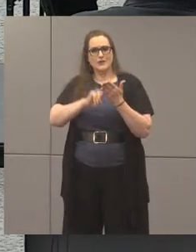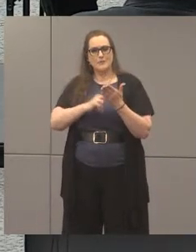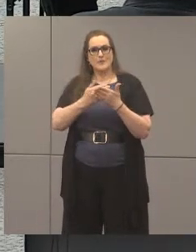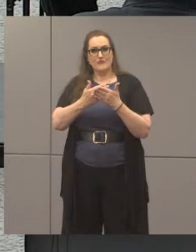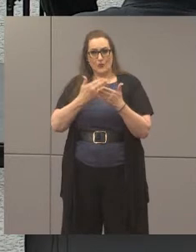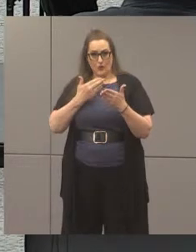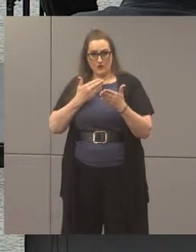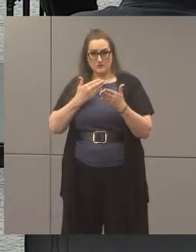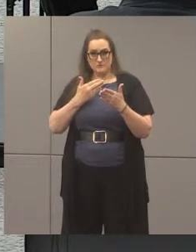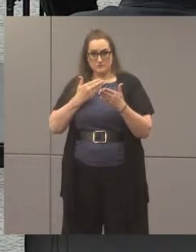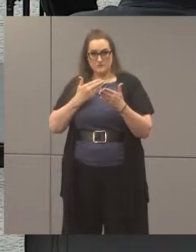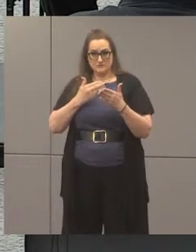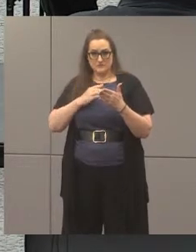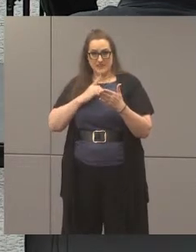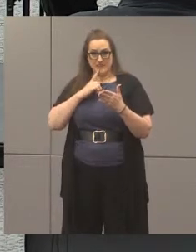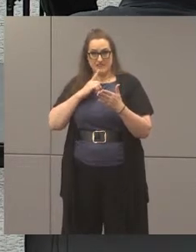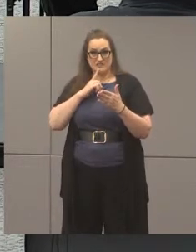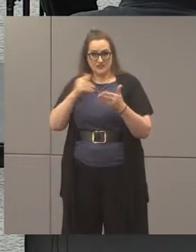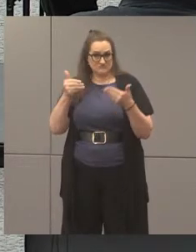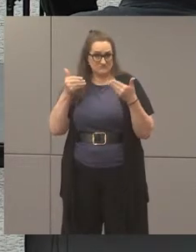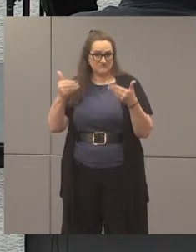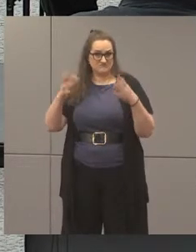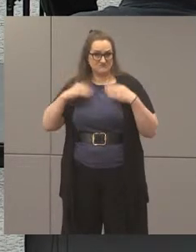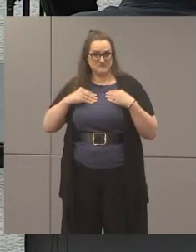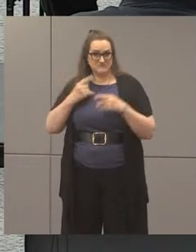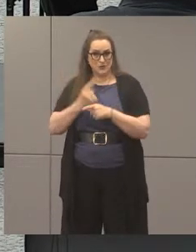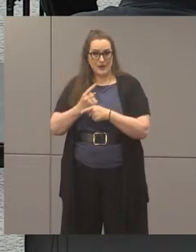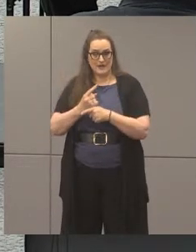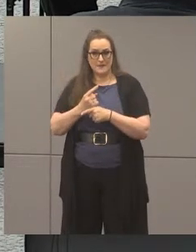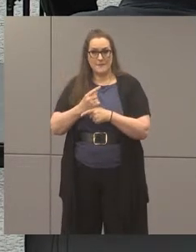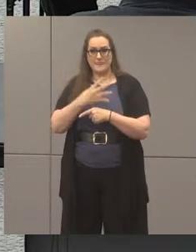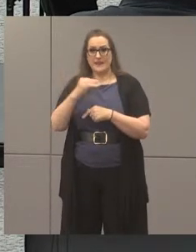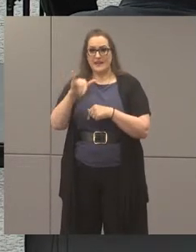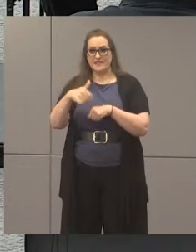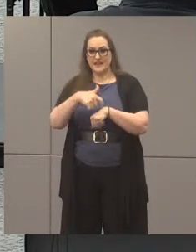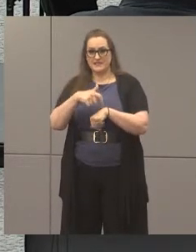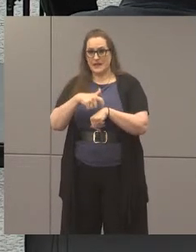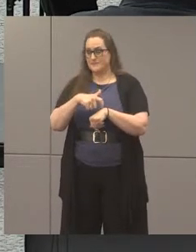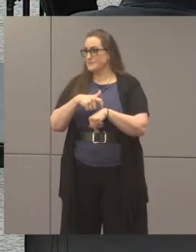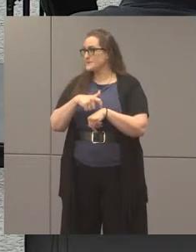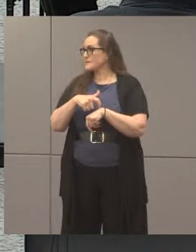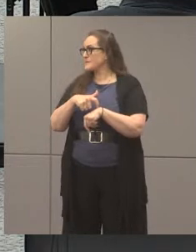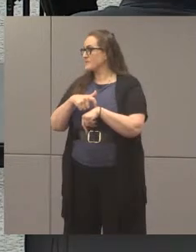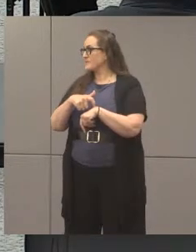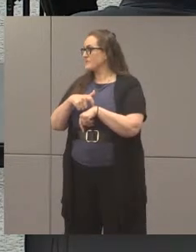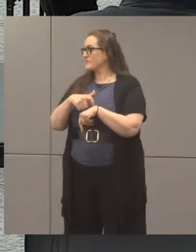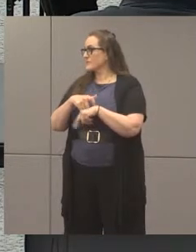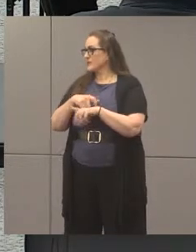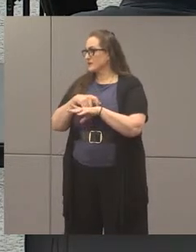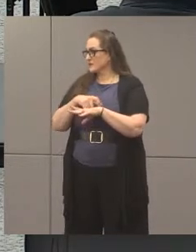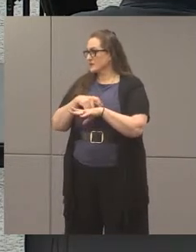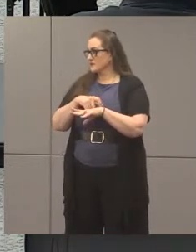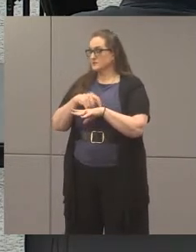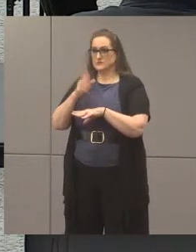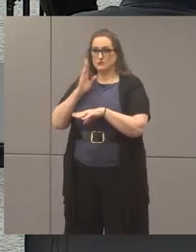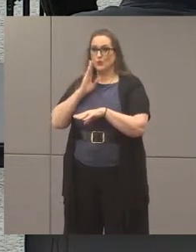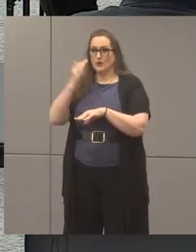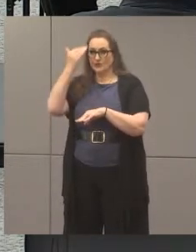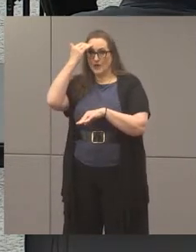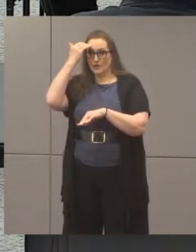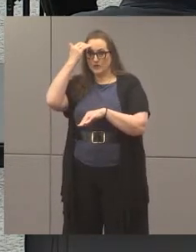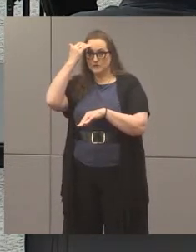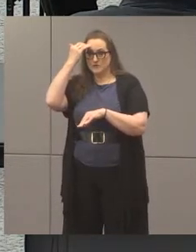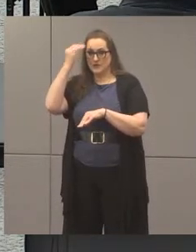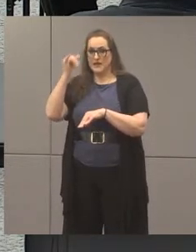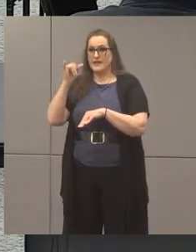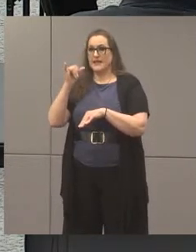it's exercised, correct? And at that point in time, we will know